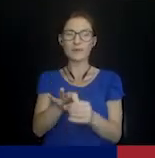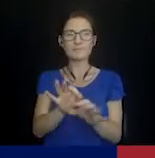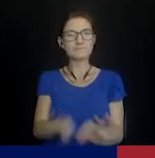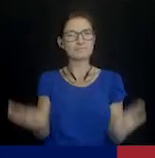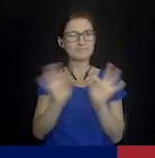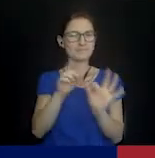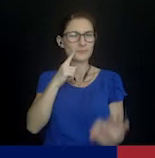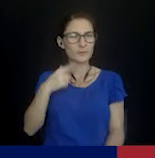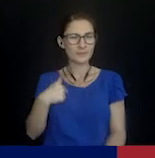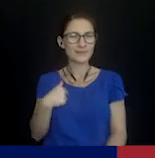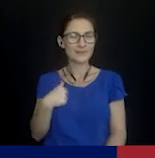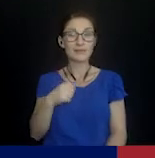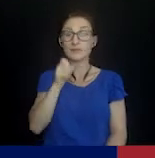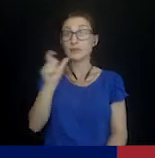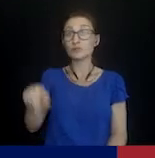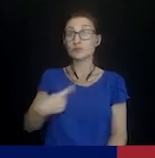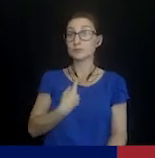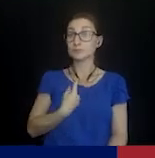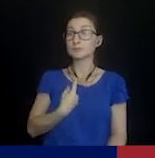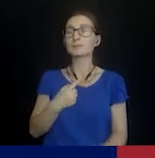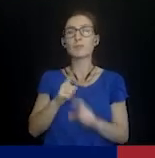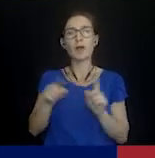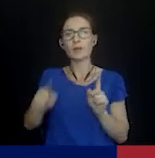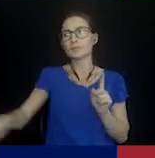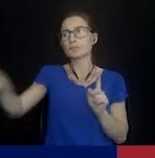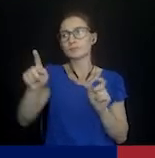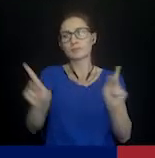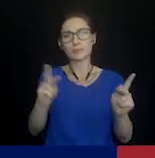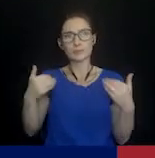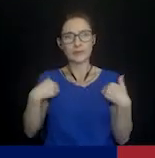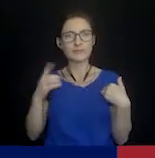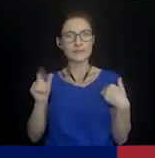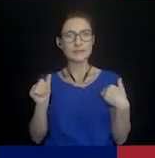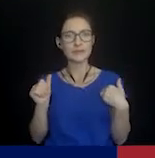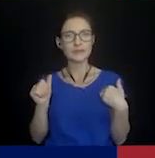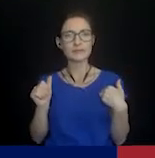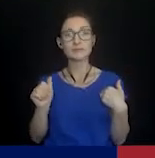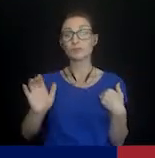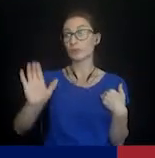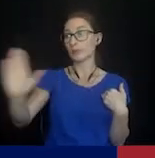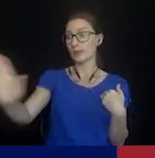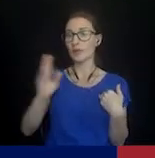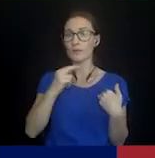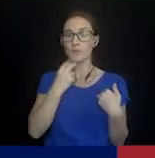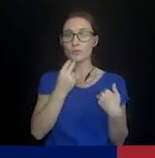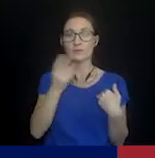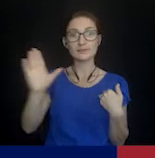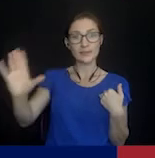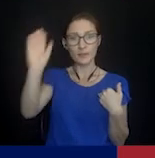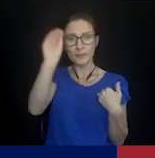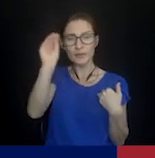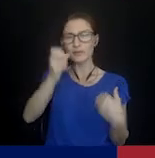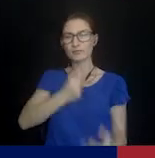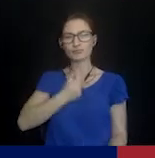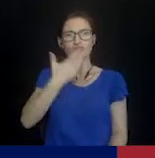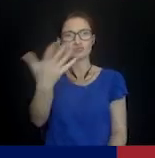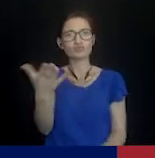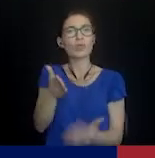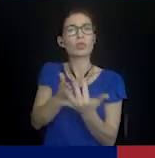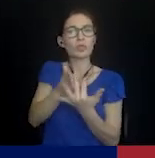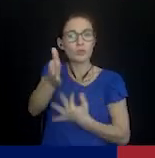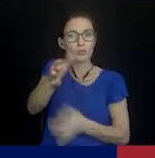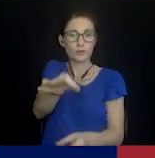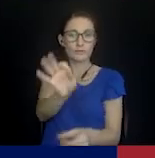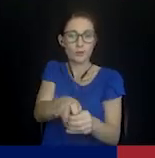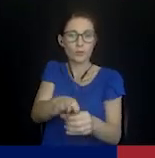to me, not only for myself, but for other people with disabilities to be able to have their voices heard through